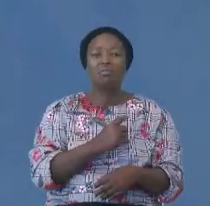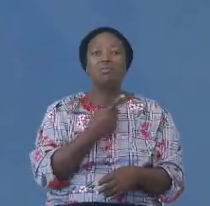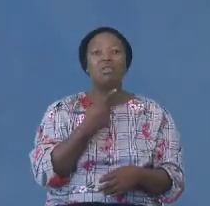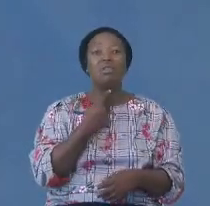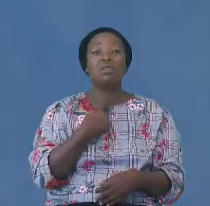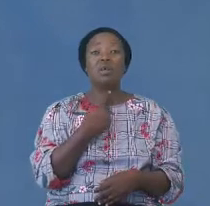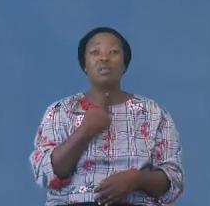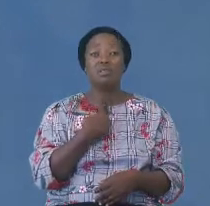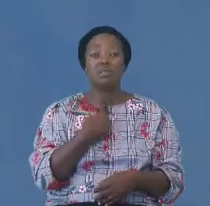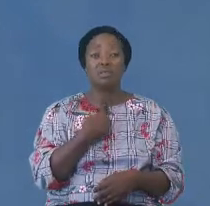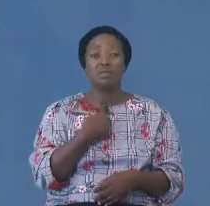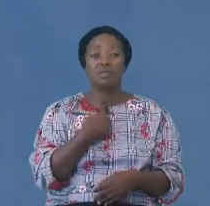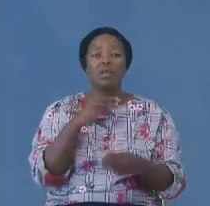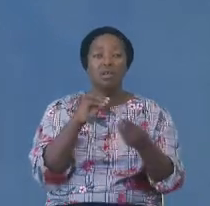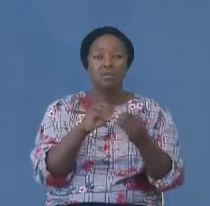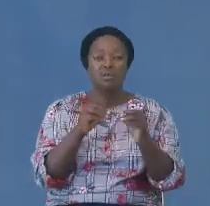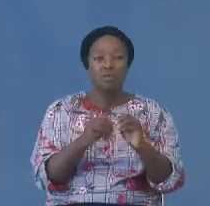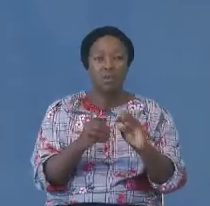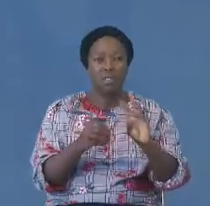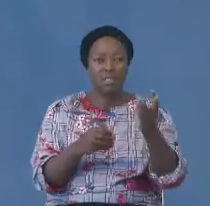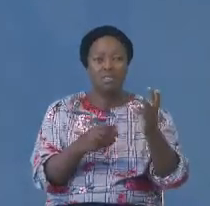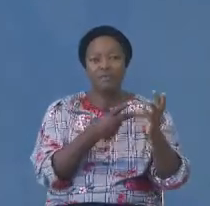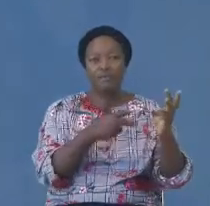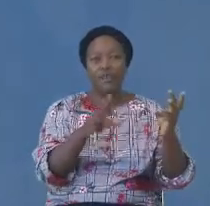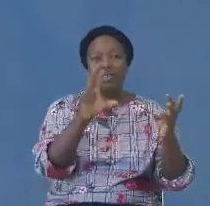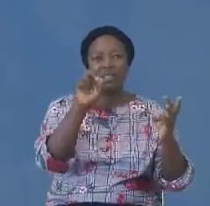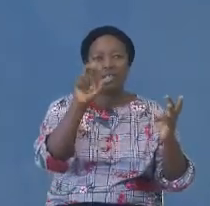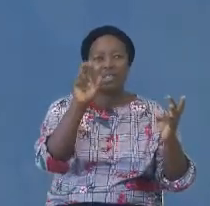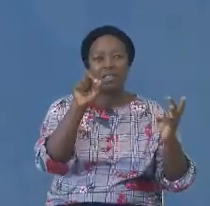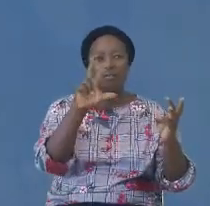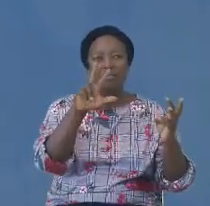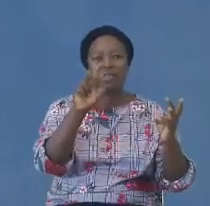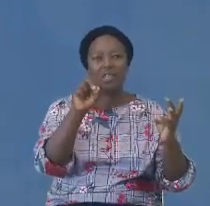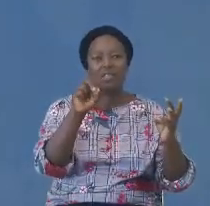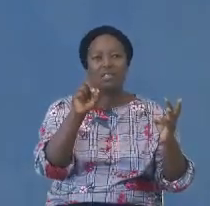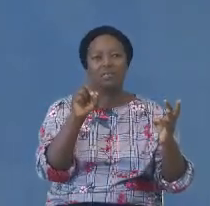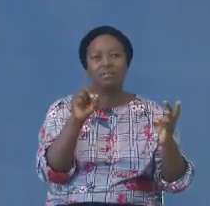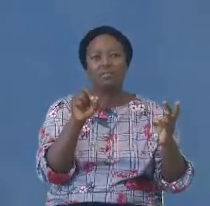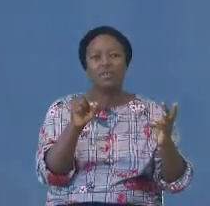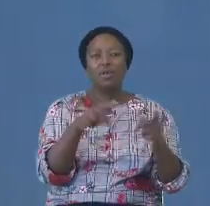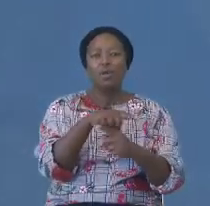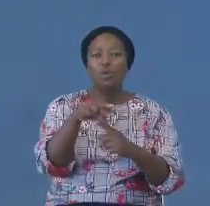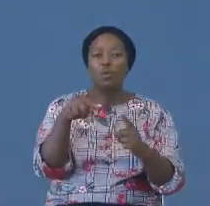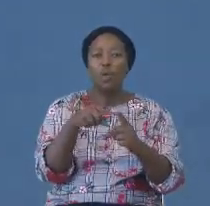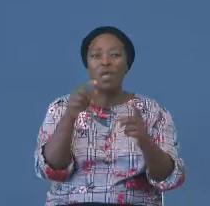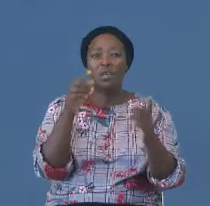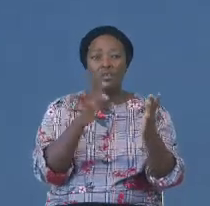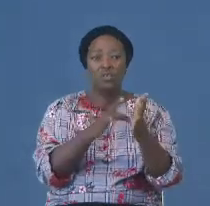fulfilled, says, I thirst. Number 6,